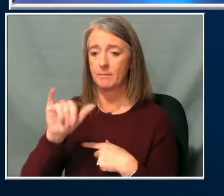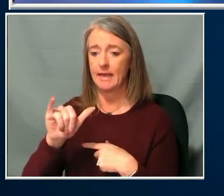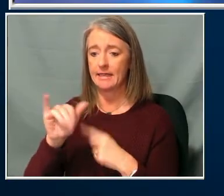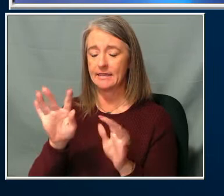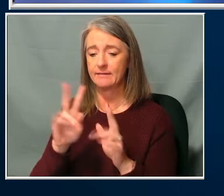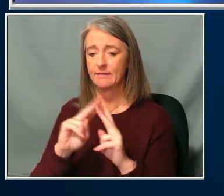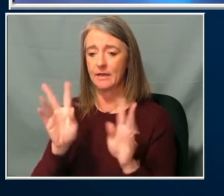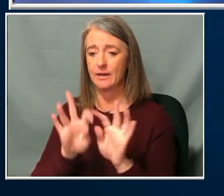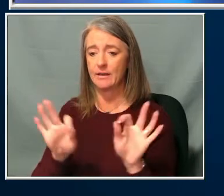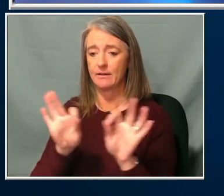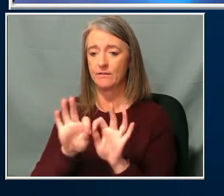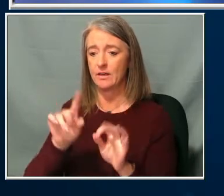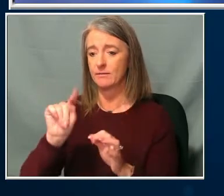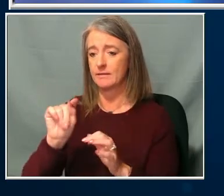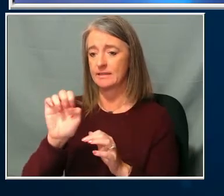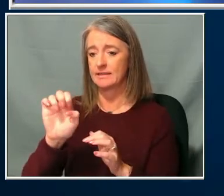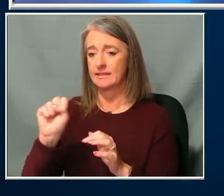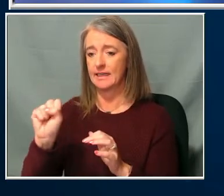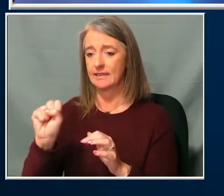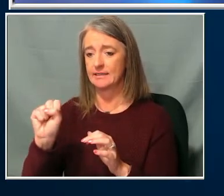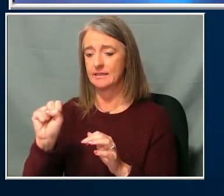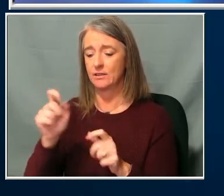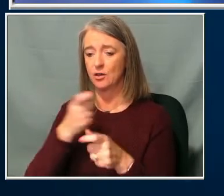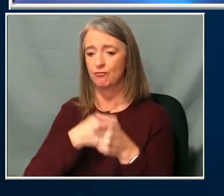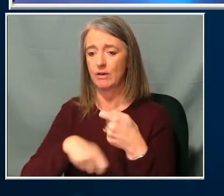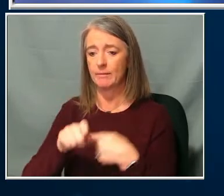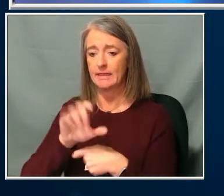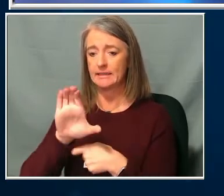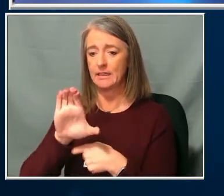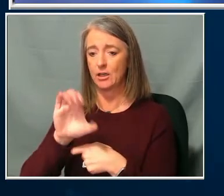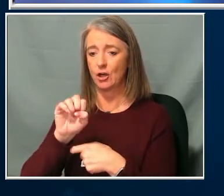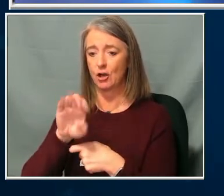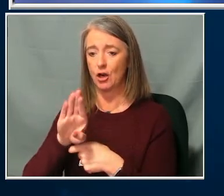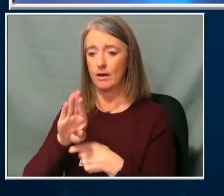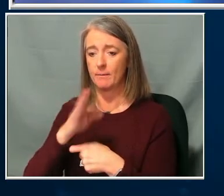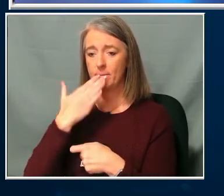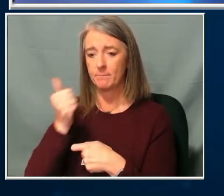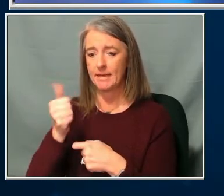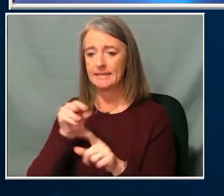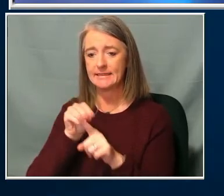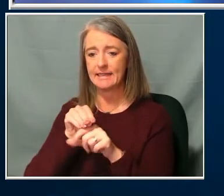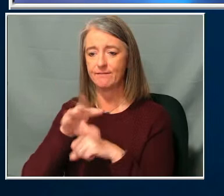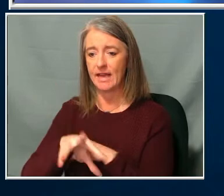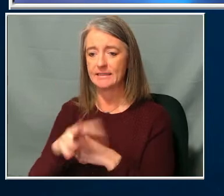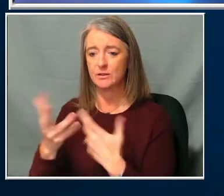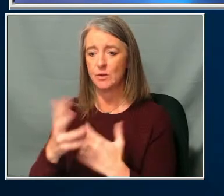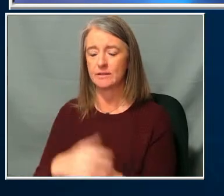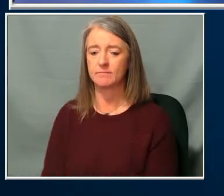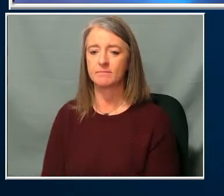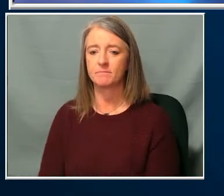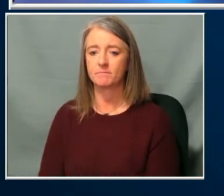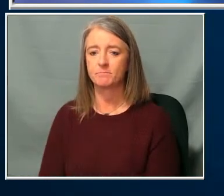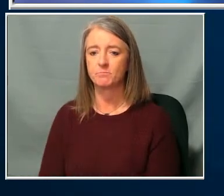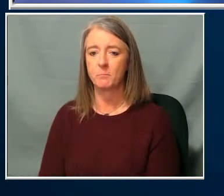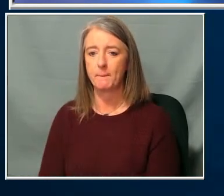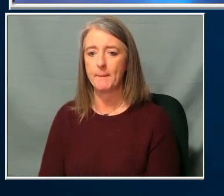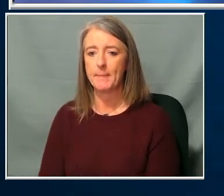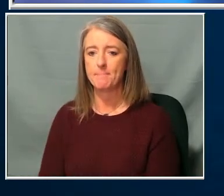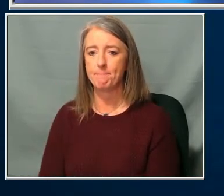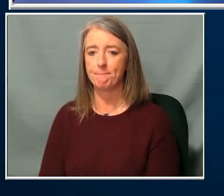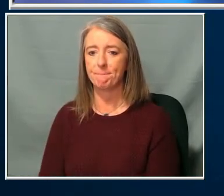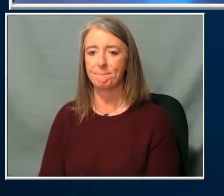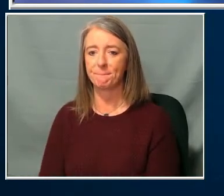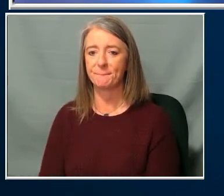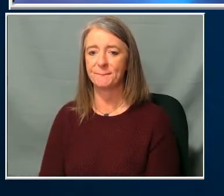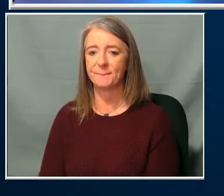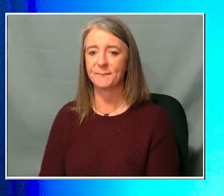from Tess. Best advice for replacing carbs. Give us a really great answer. That's going to make us really happy.